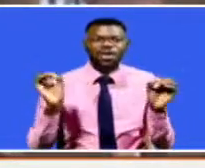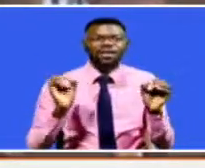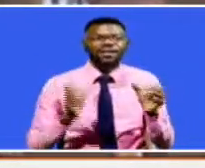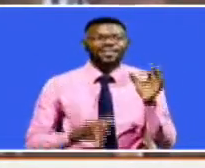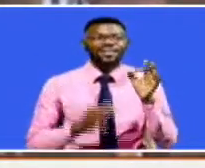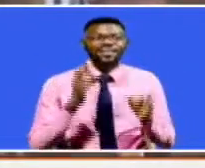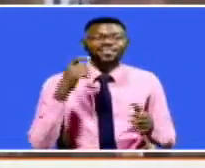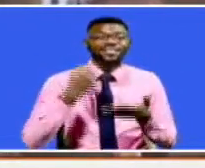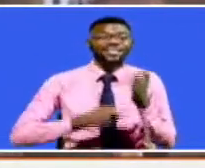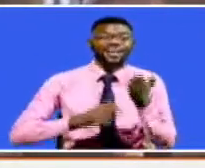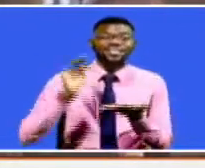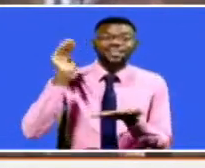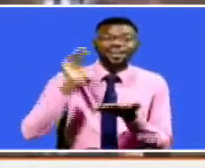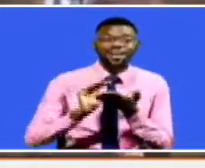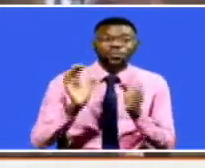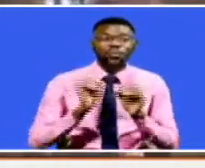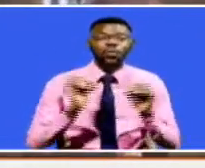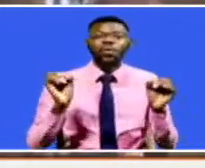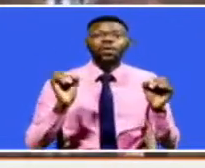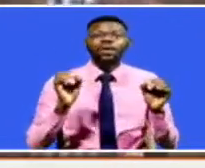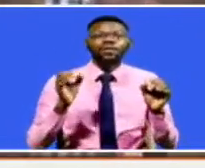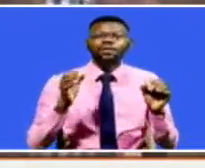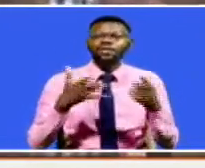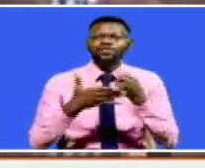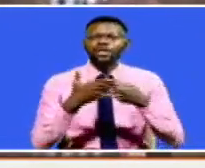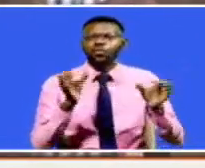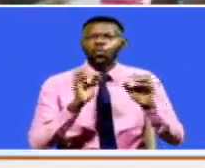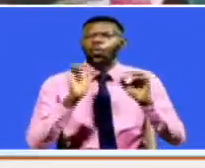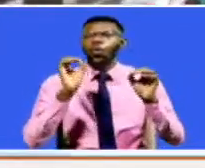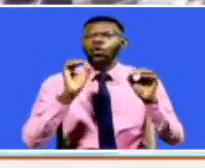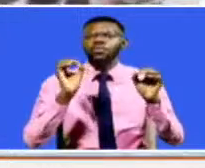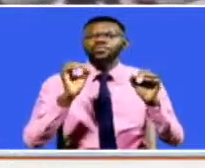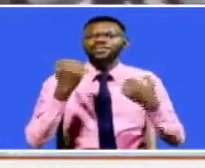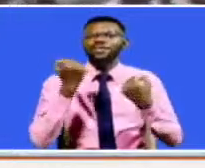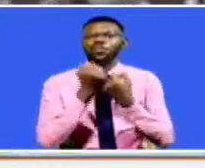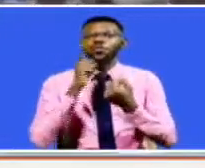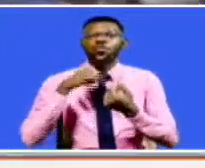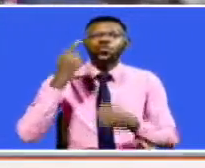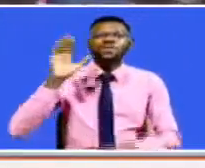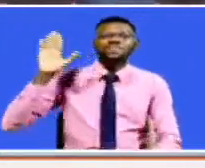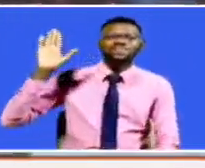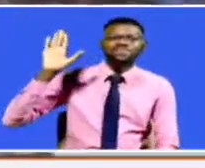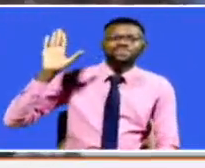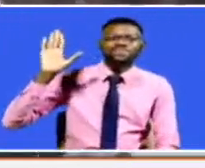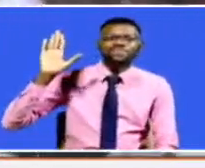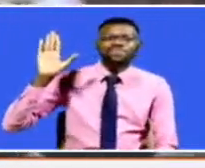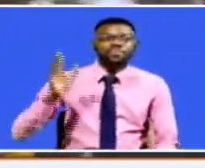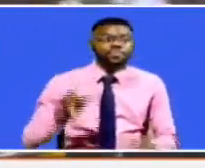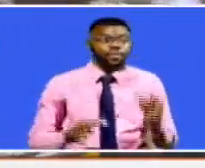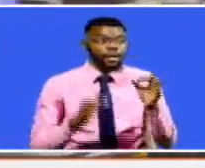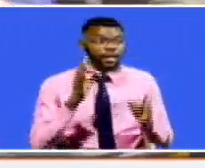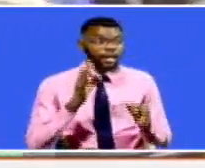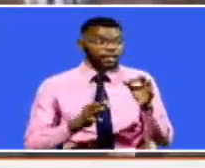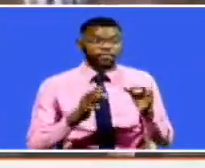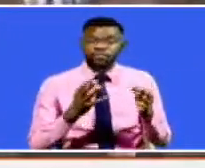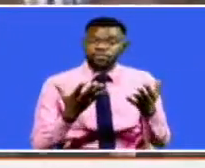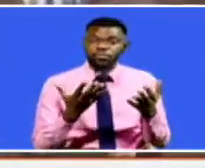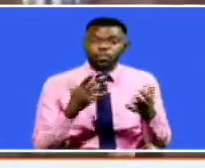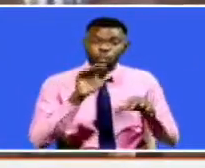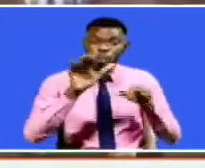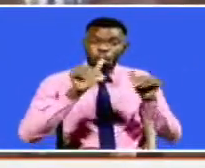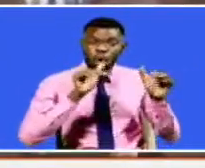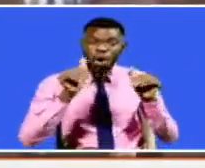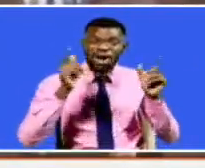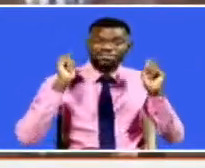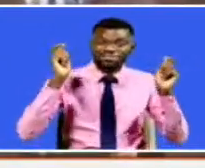ya maisha haiendi chini, wangapi anasema tusiweke sahihi? Tunataka tuone. Ikifika mahali tuitishe maandamano,